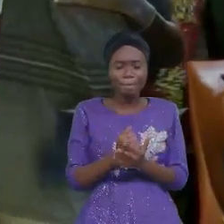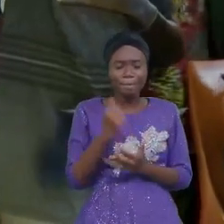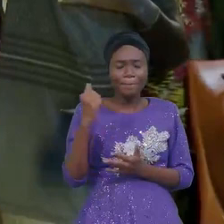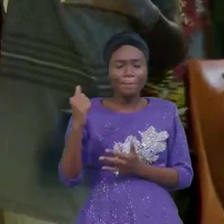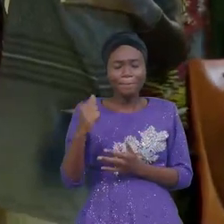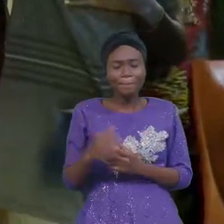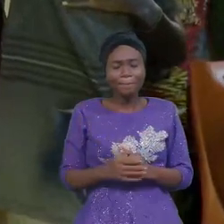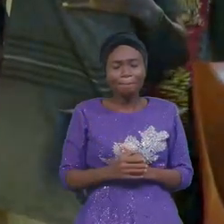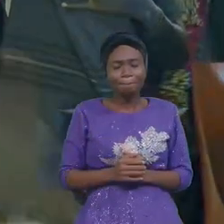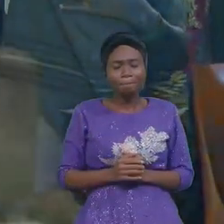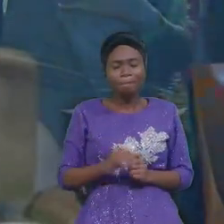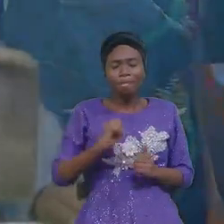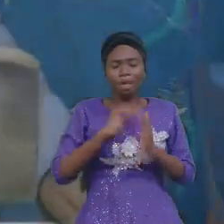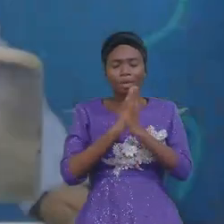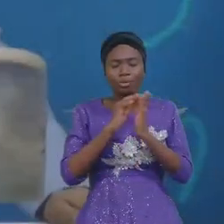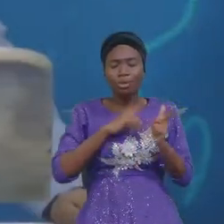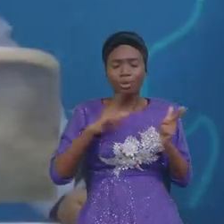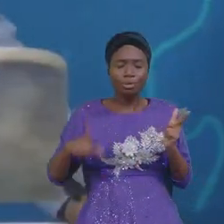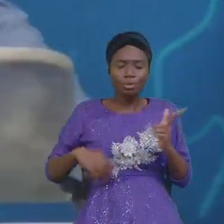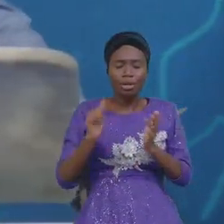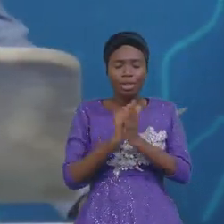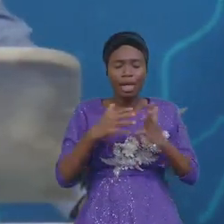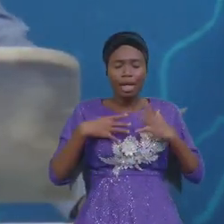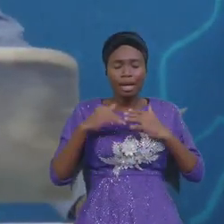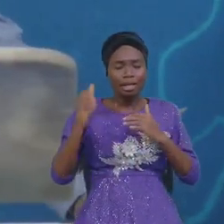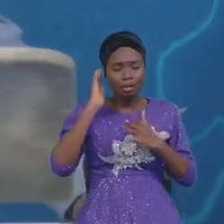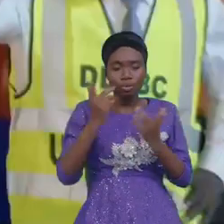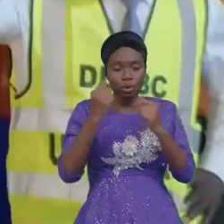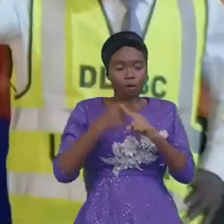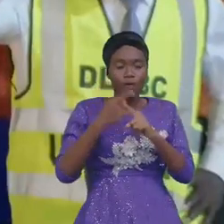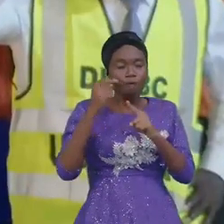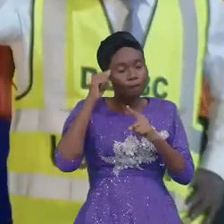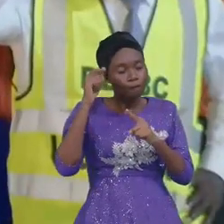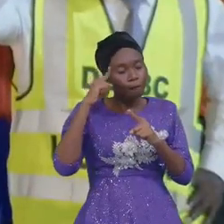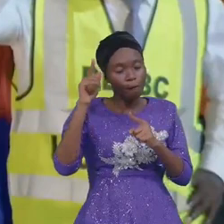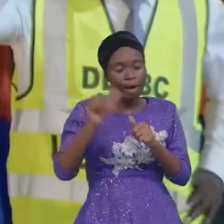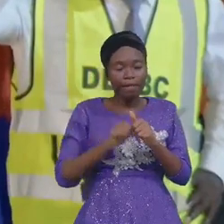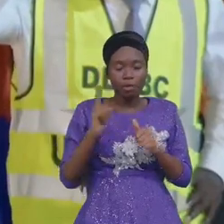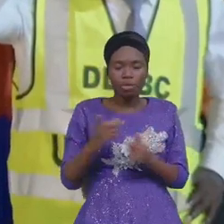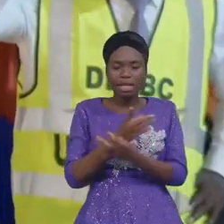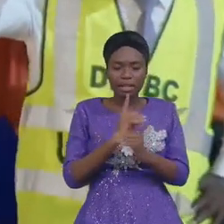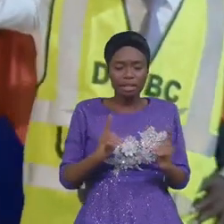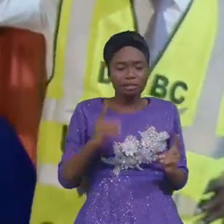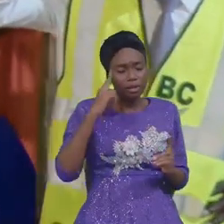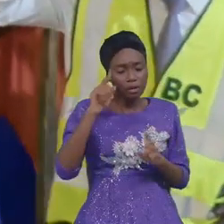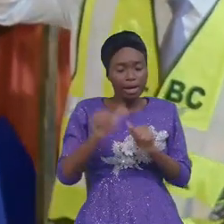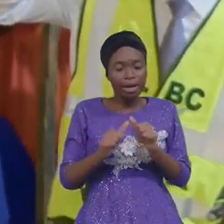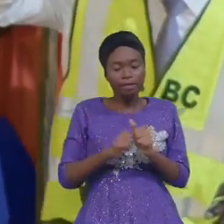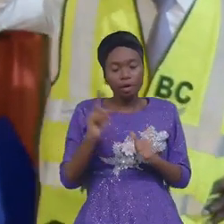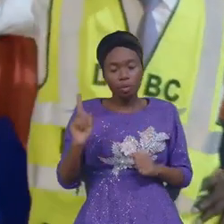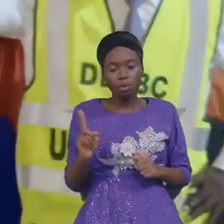I pray, Lord, healing will come for everyone. deliverance for